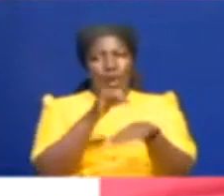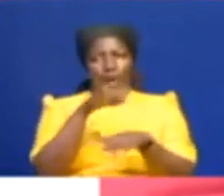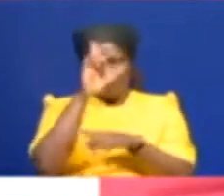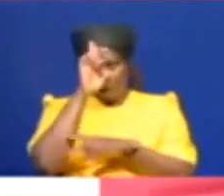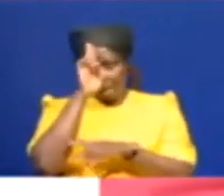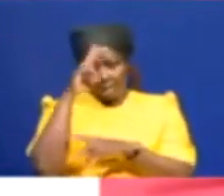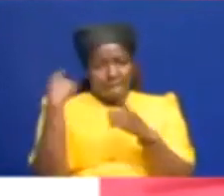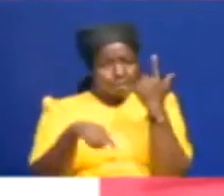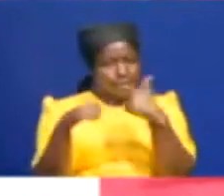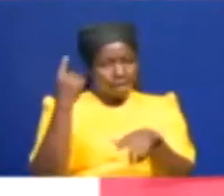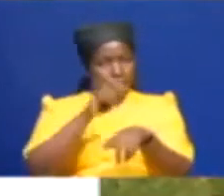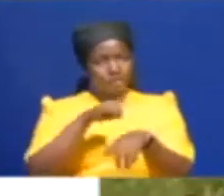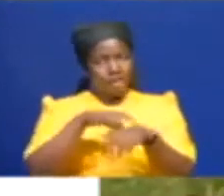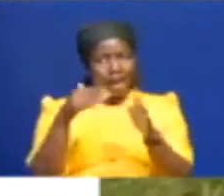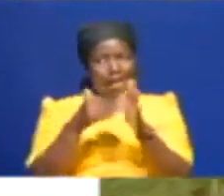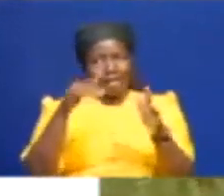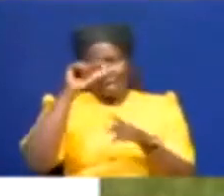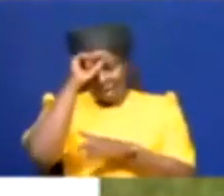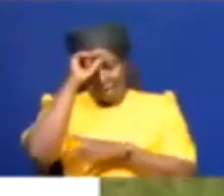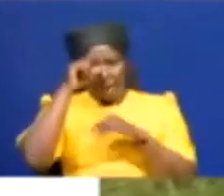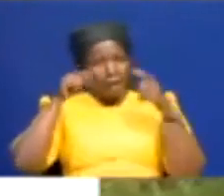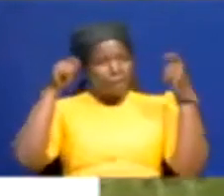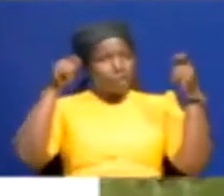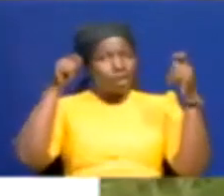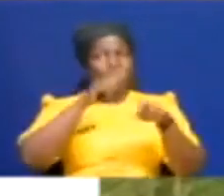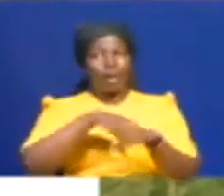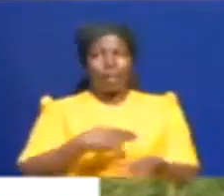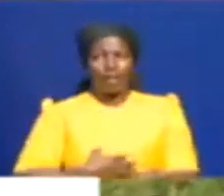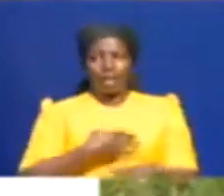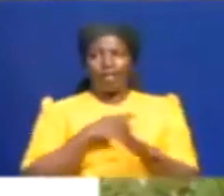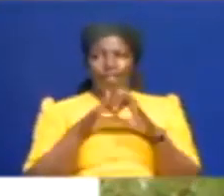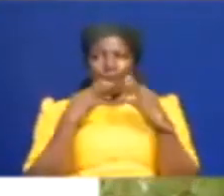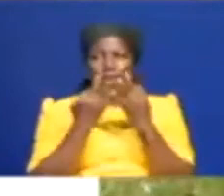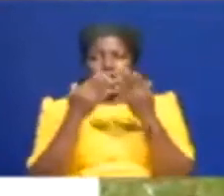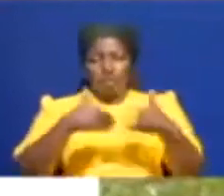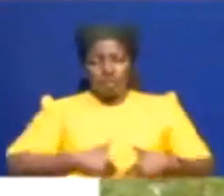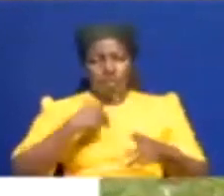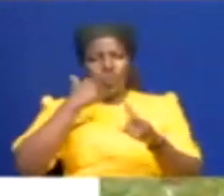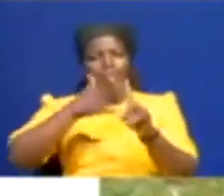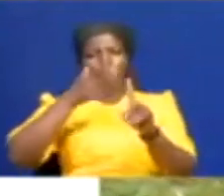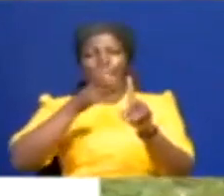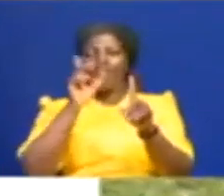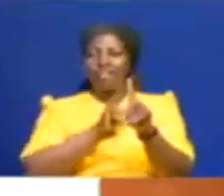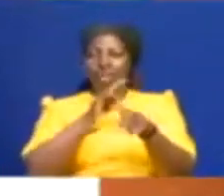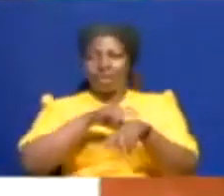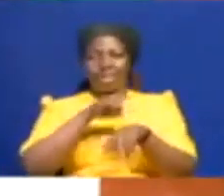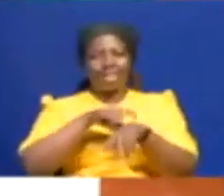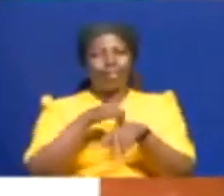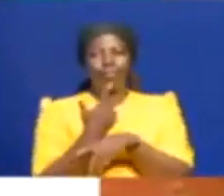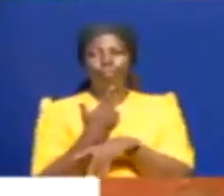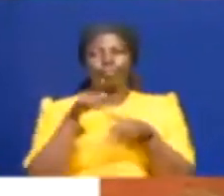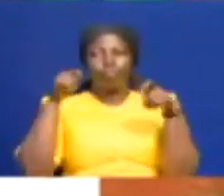during the anti-government protest. Speaking when they visited families of youth who were shot during the protest, the leaders led